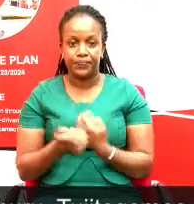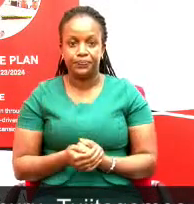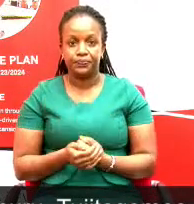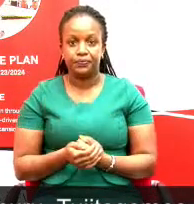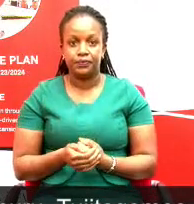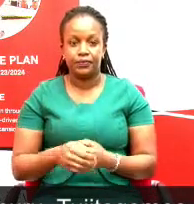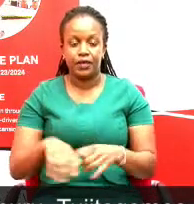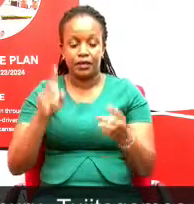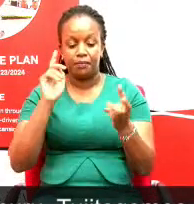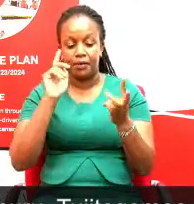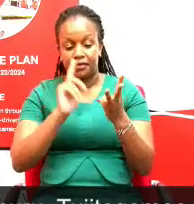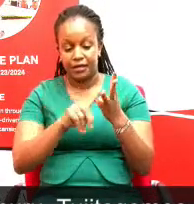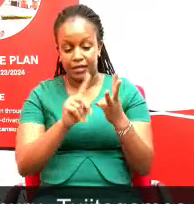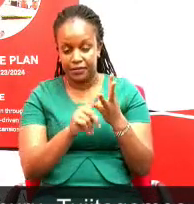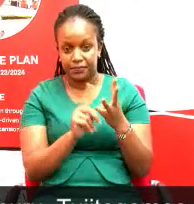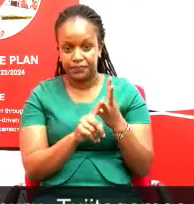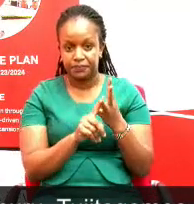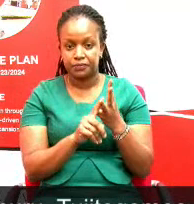3,